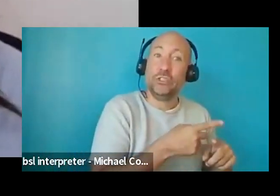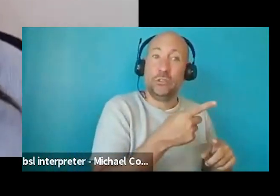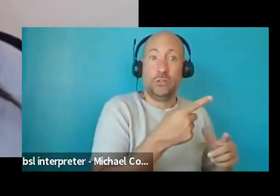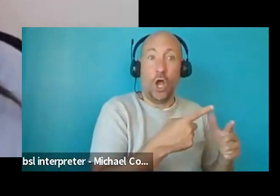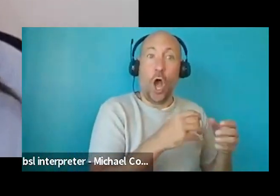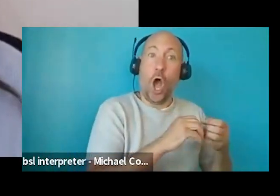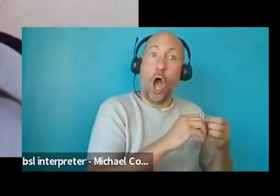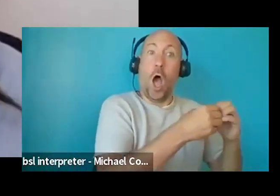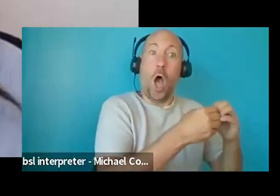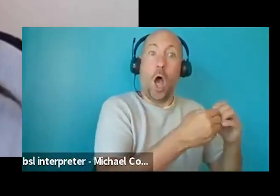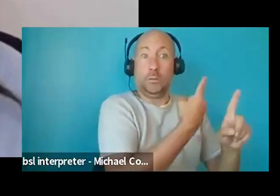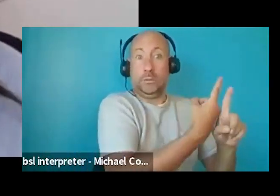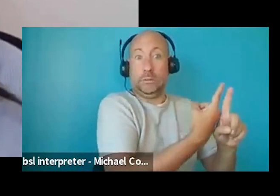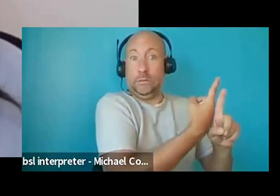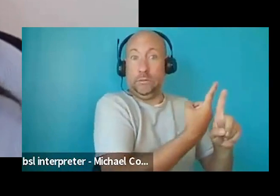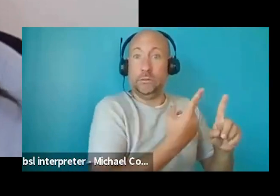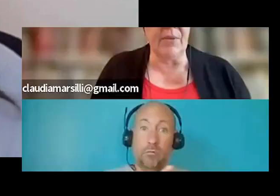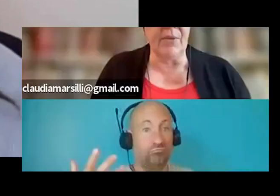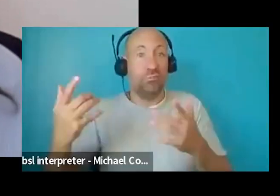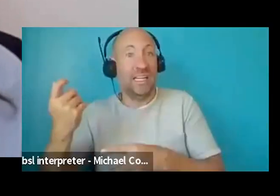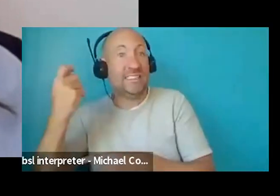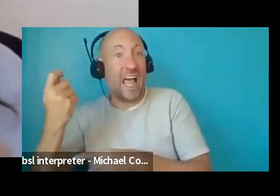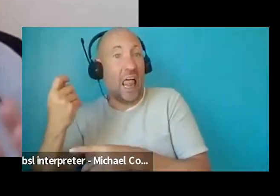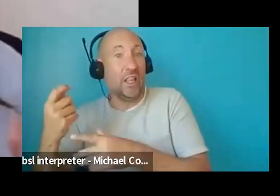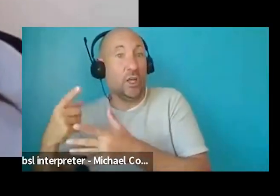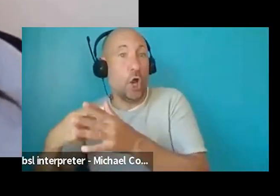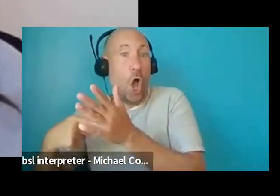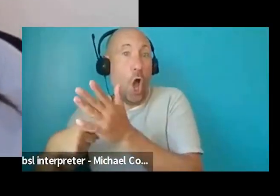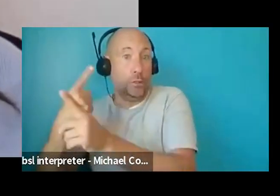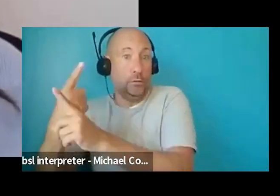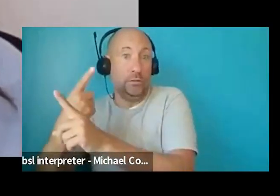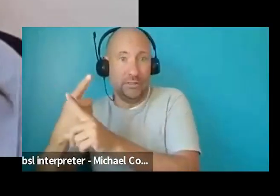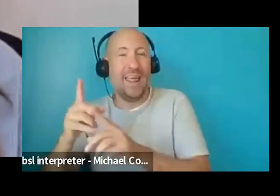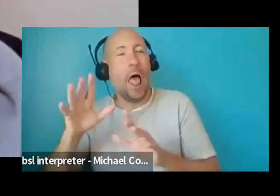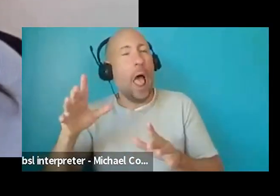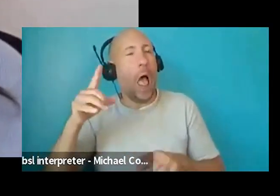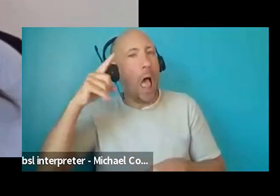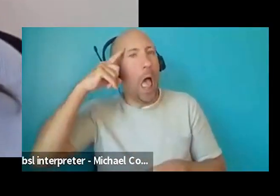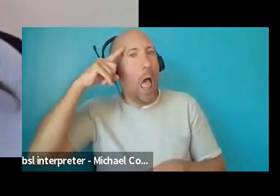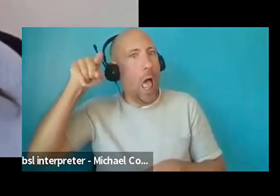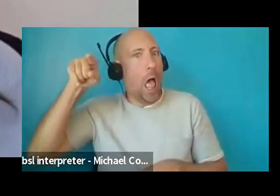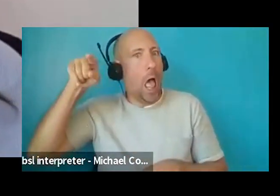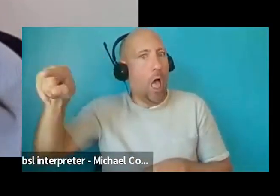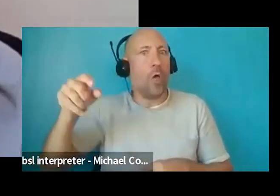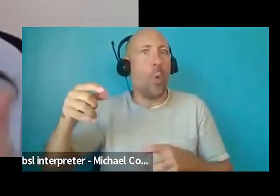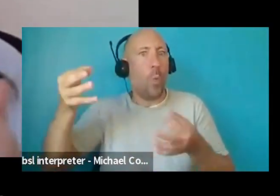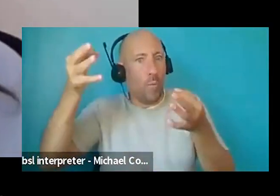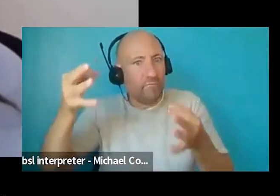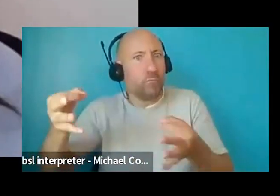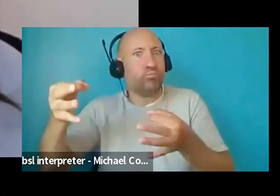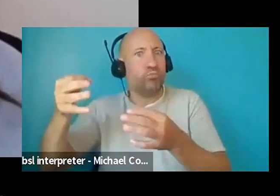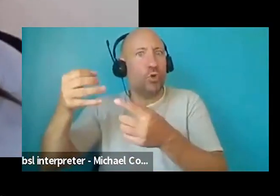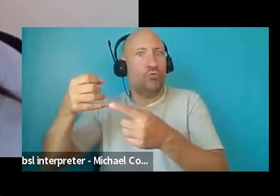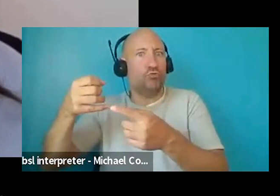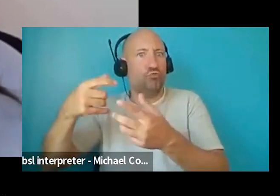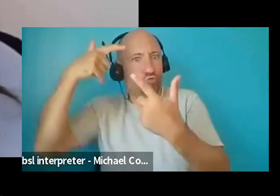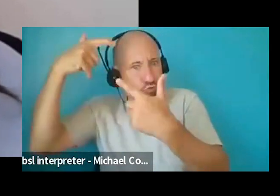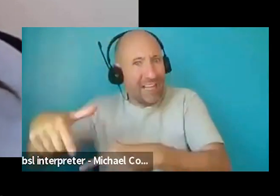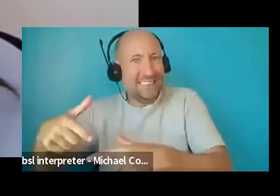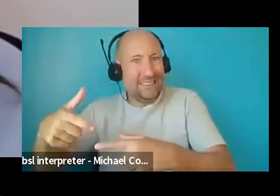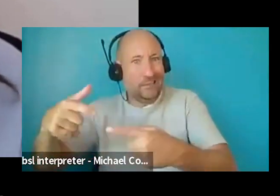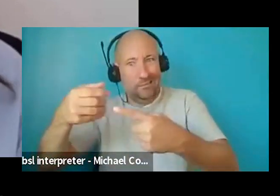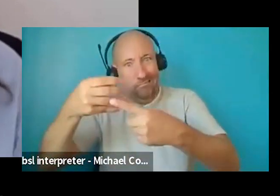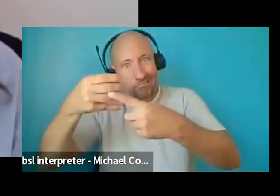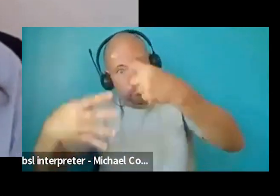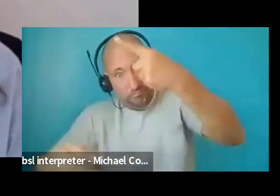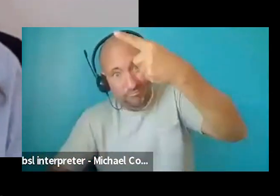artists too should make reference to those residencies. Sho has been